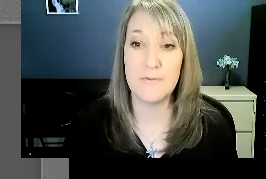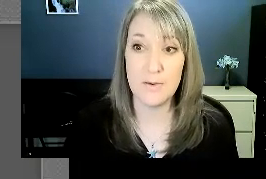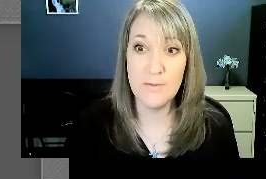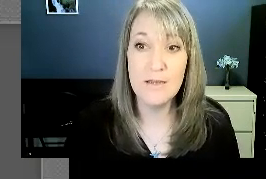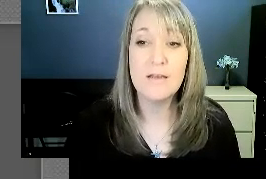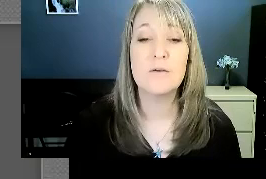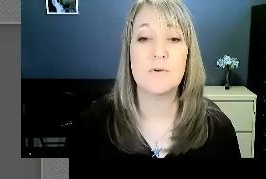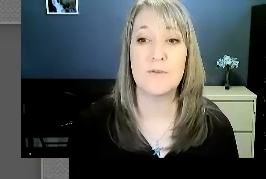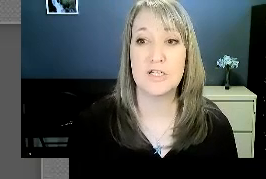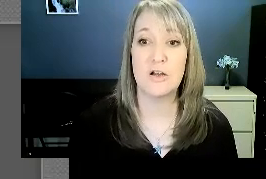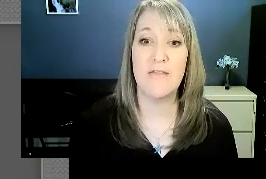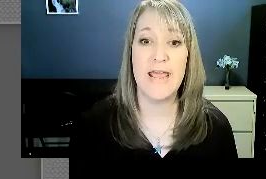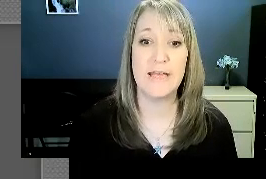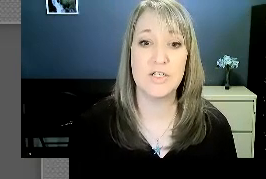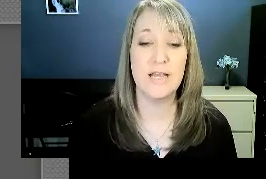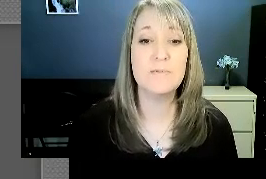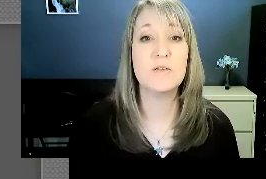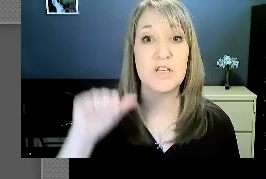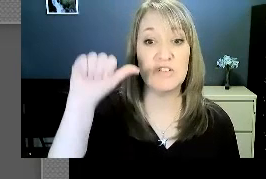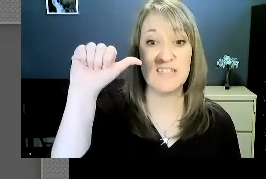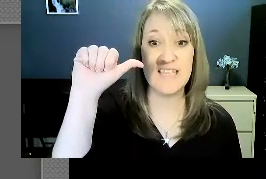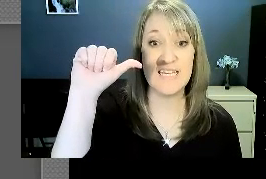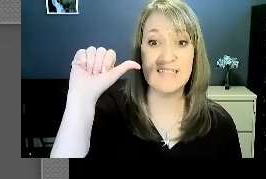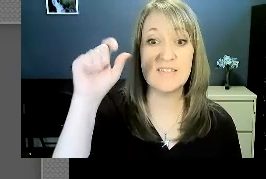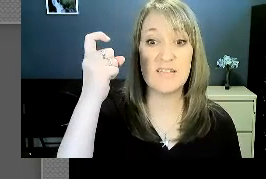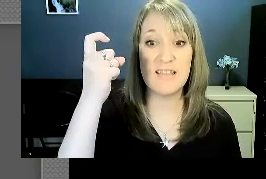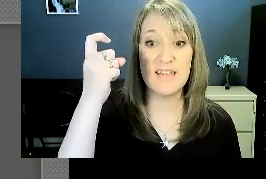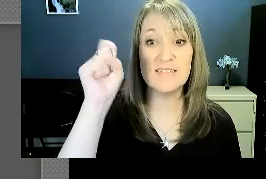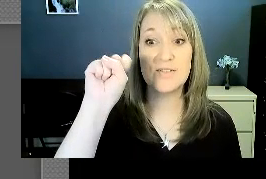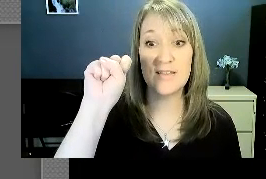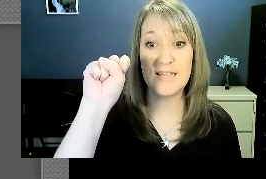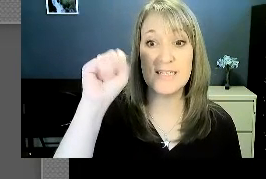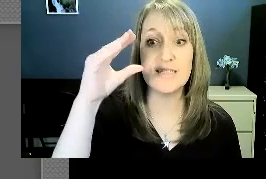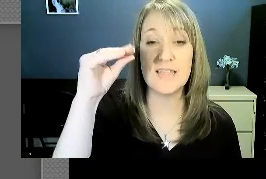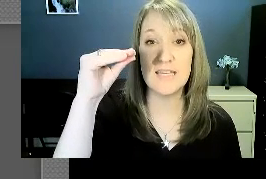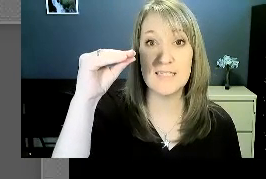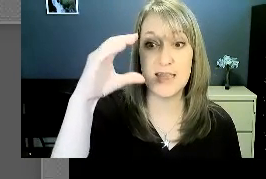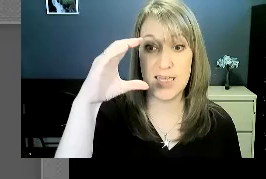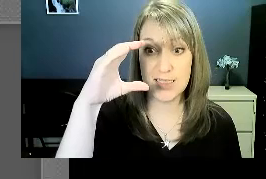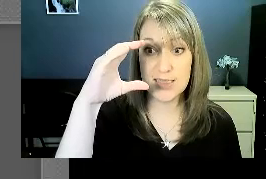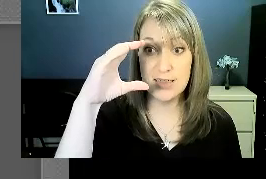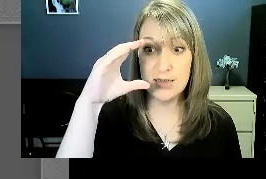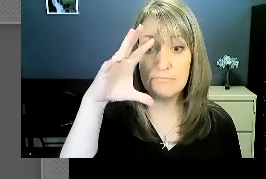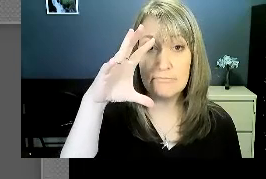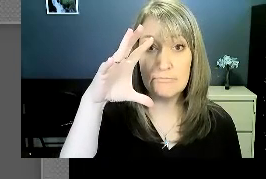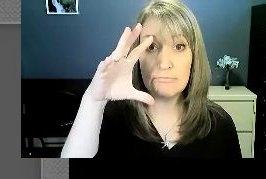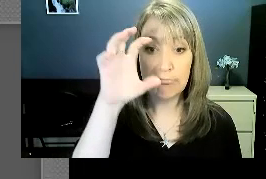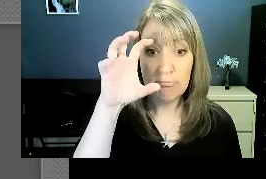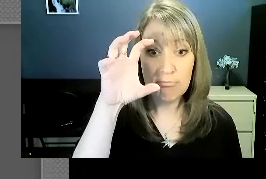to review, refresher on the hand shapes. You could use this or this or this.